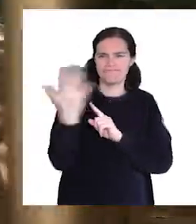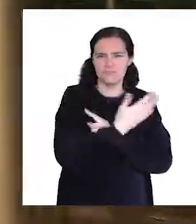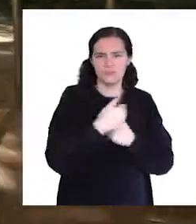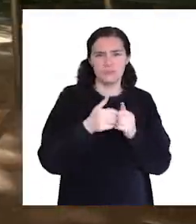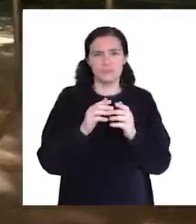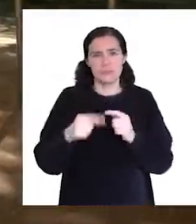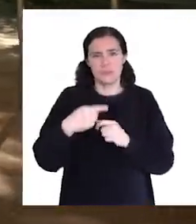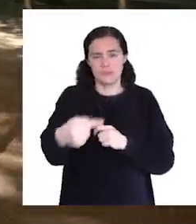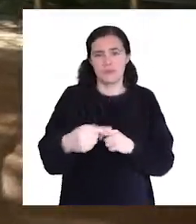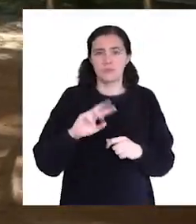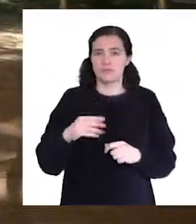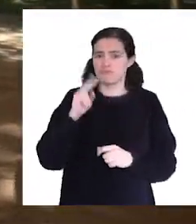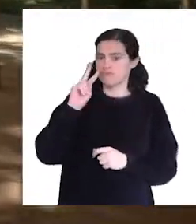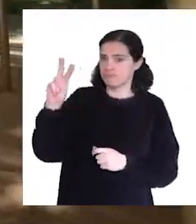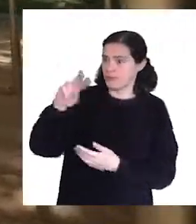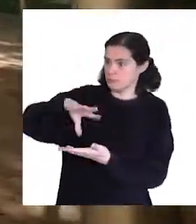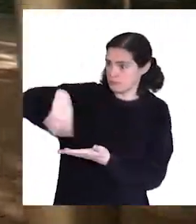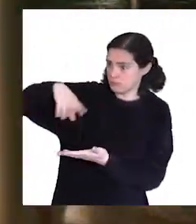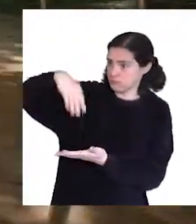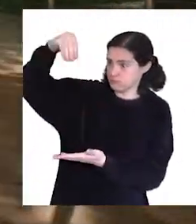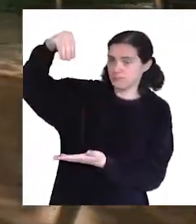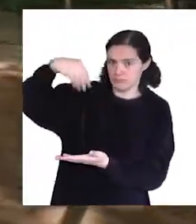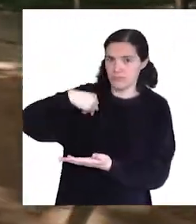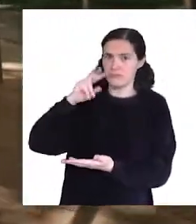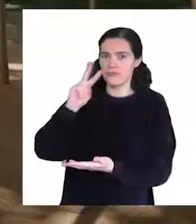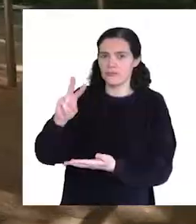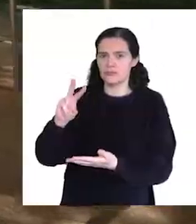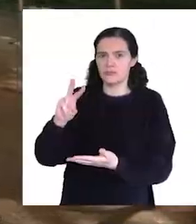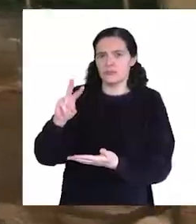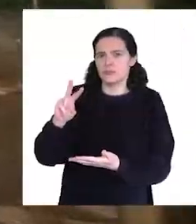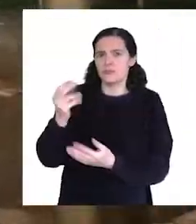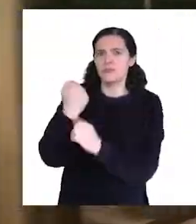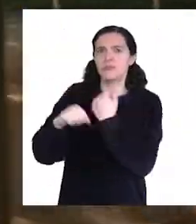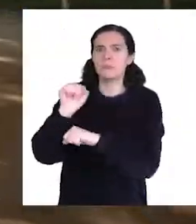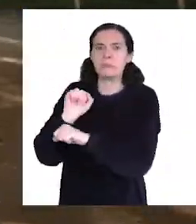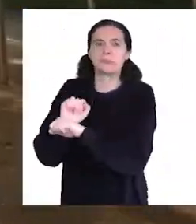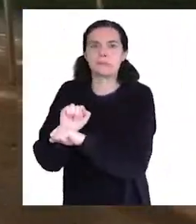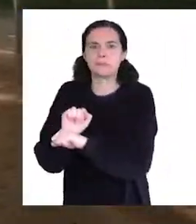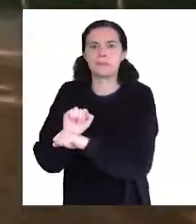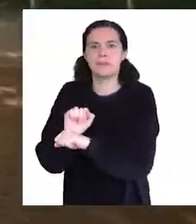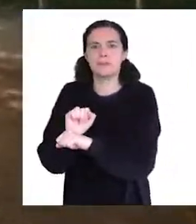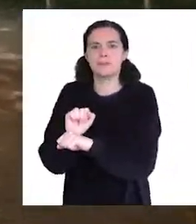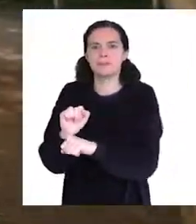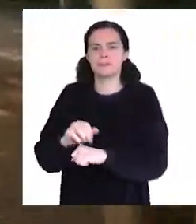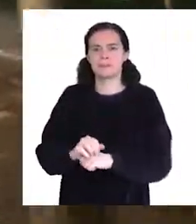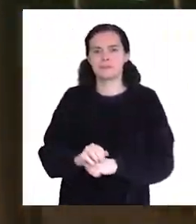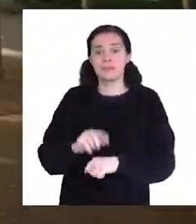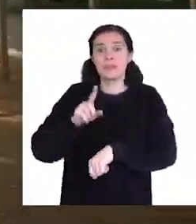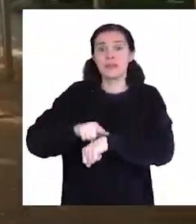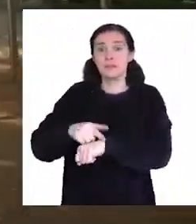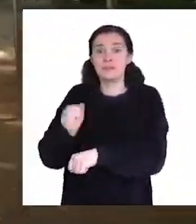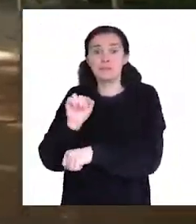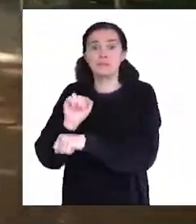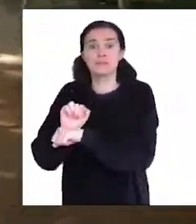surround us every day. So when I look at the Curious Vortex, I look at a frozen movement, a